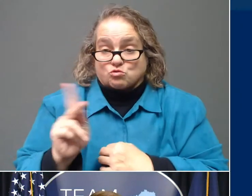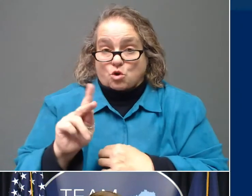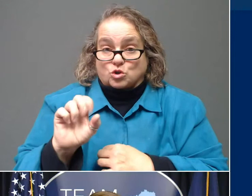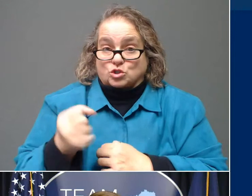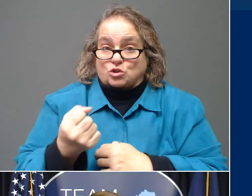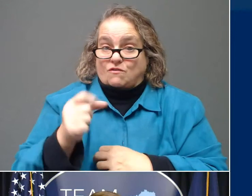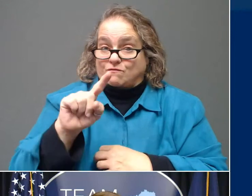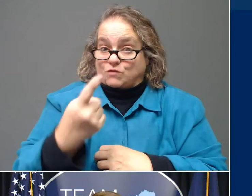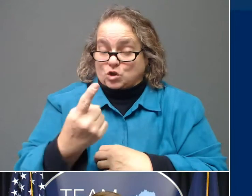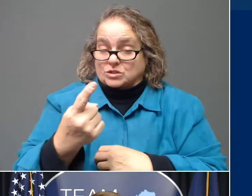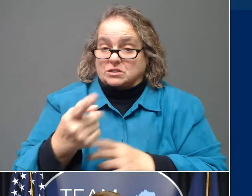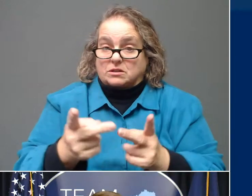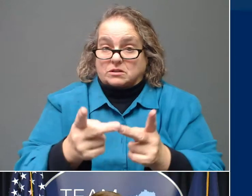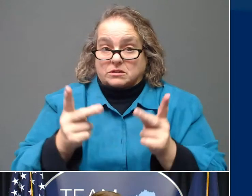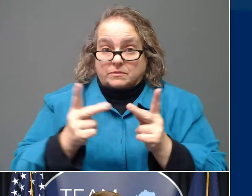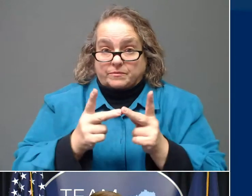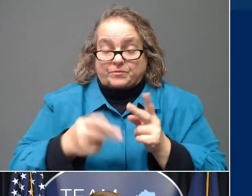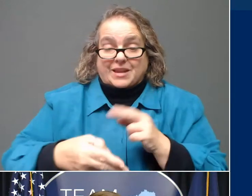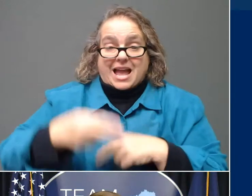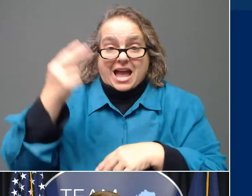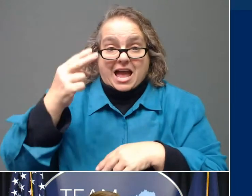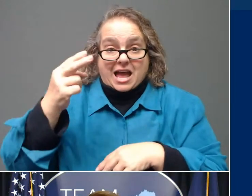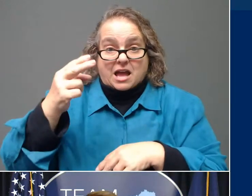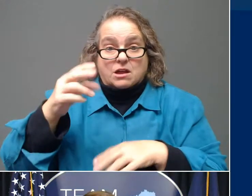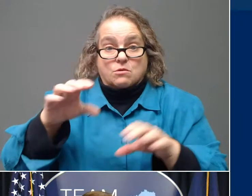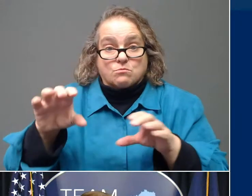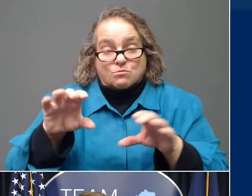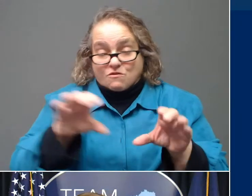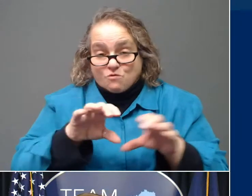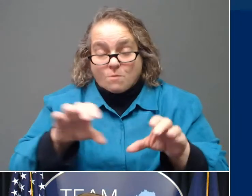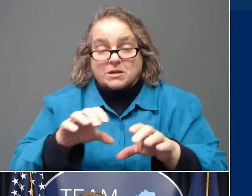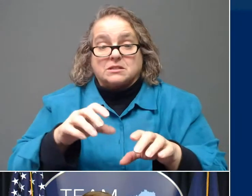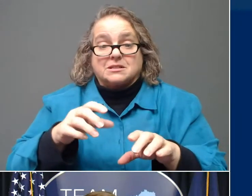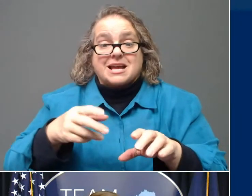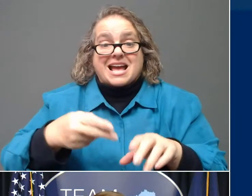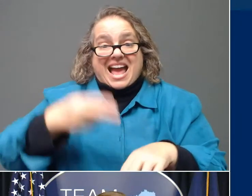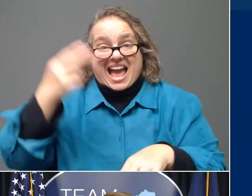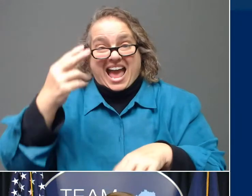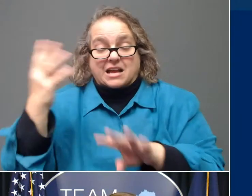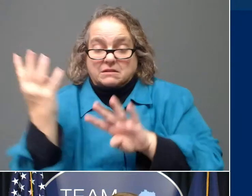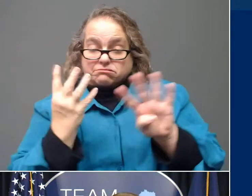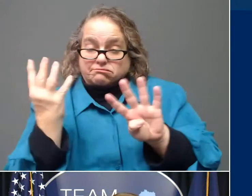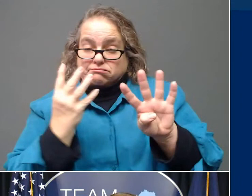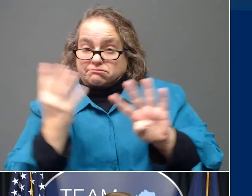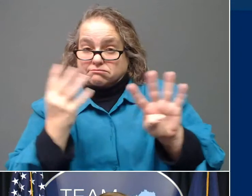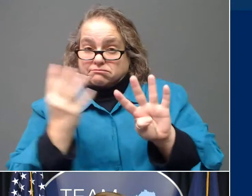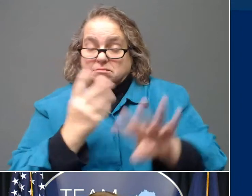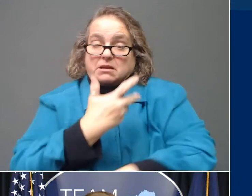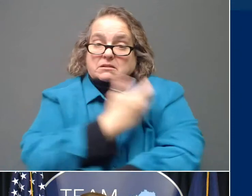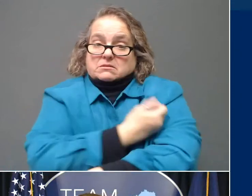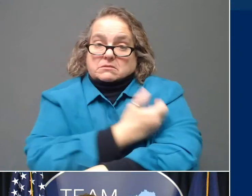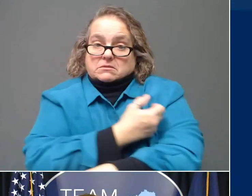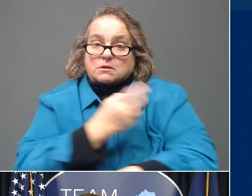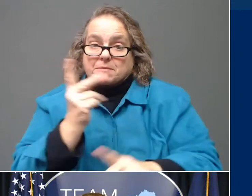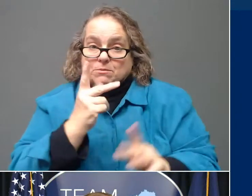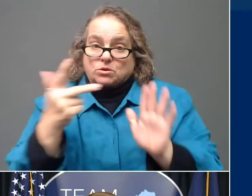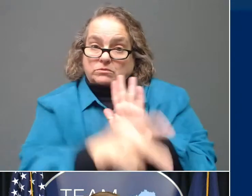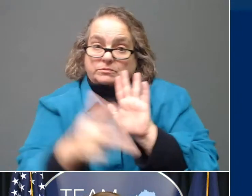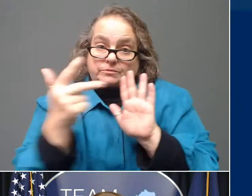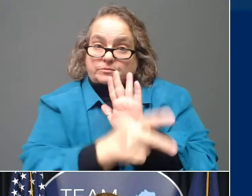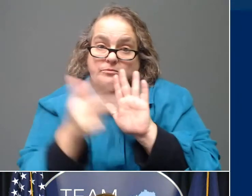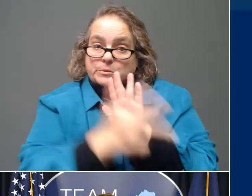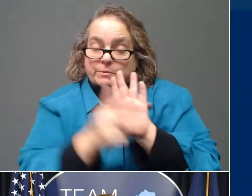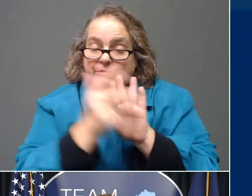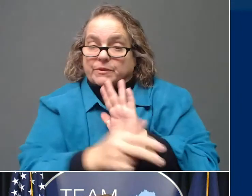first high performance, the first high performance vaccination site that we